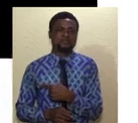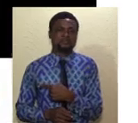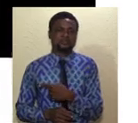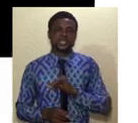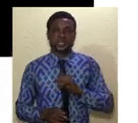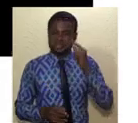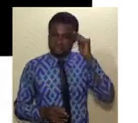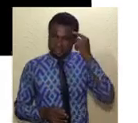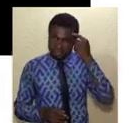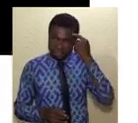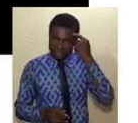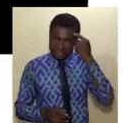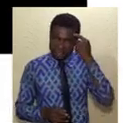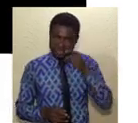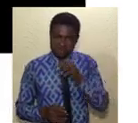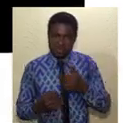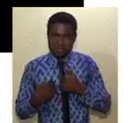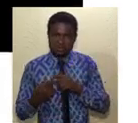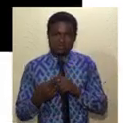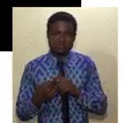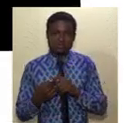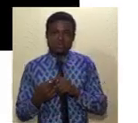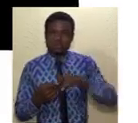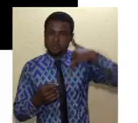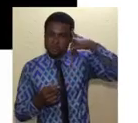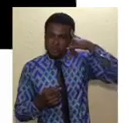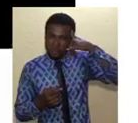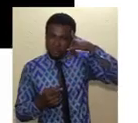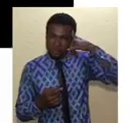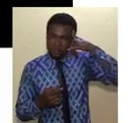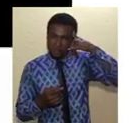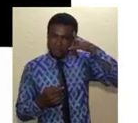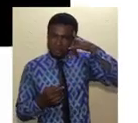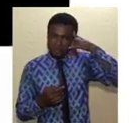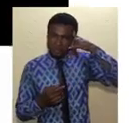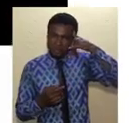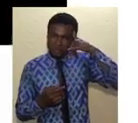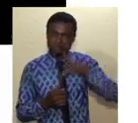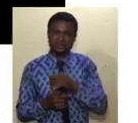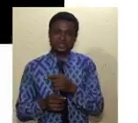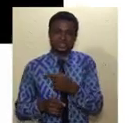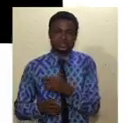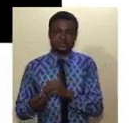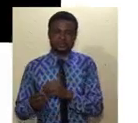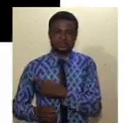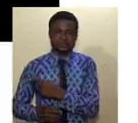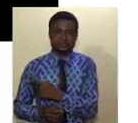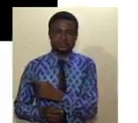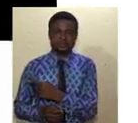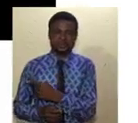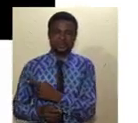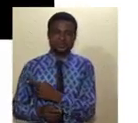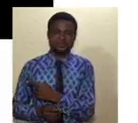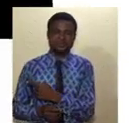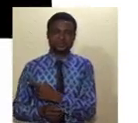use. Well, I think we'll run that. Yes, we have a short code, *6820#, yes, awesome. and of course our hotline. So we actually have children call in and report their